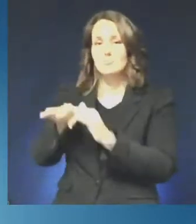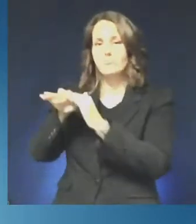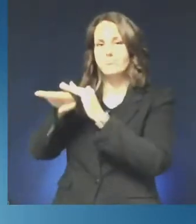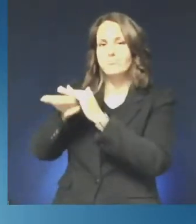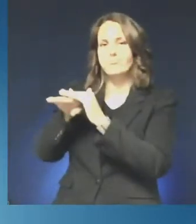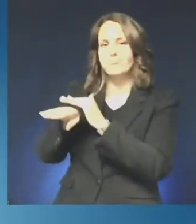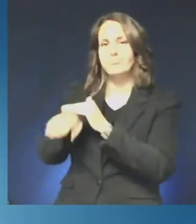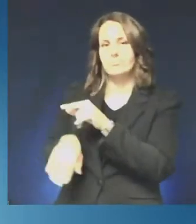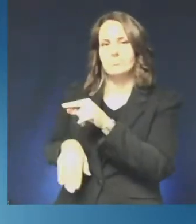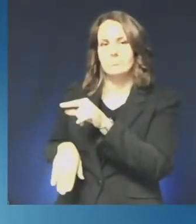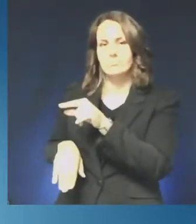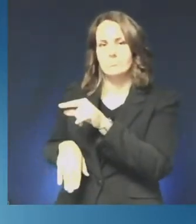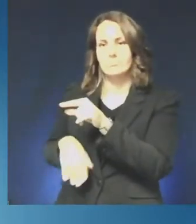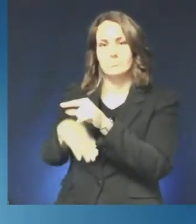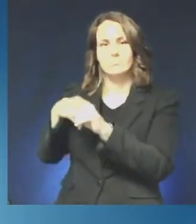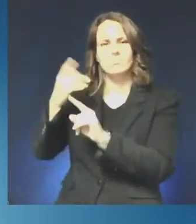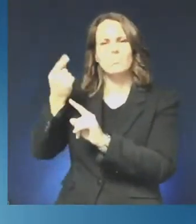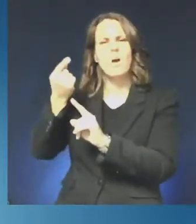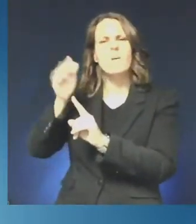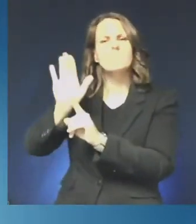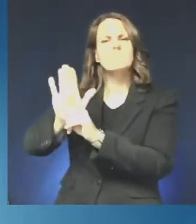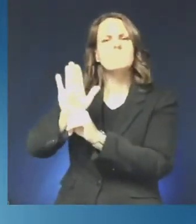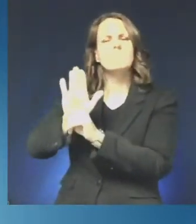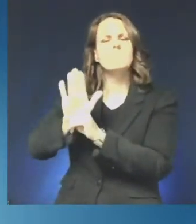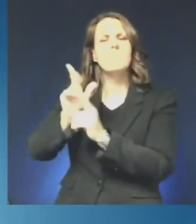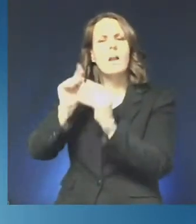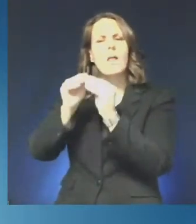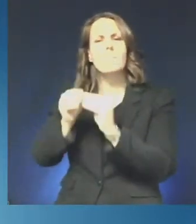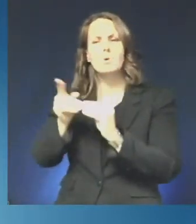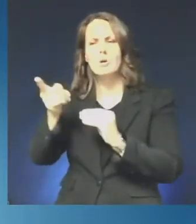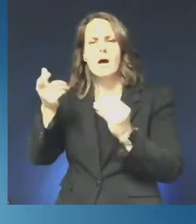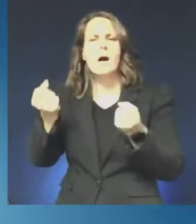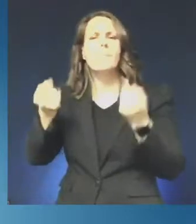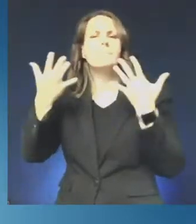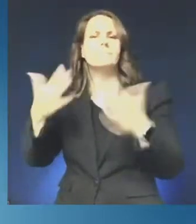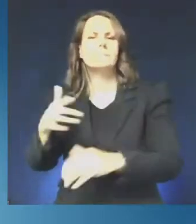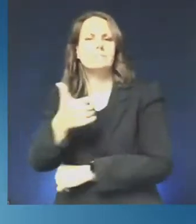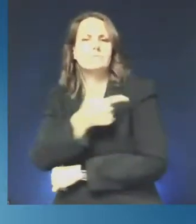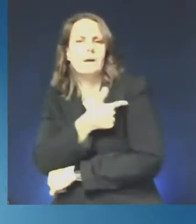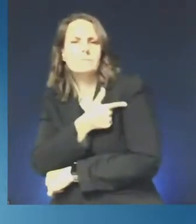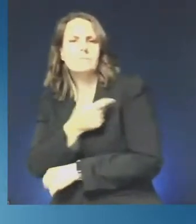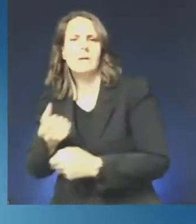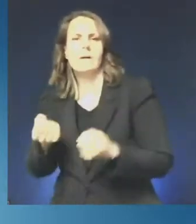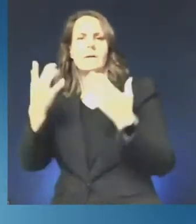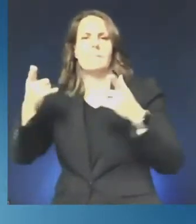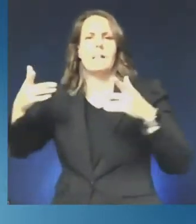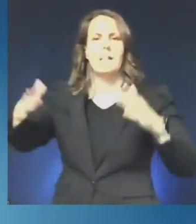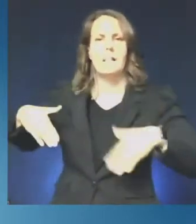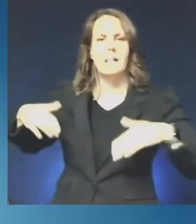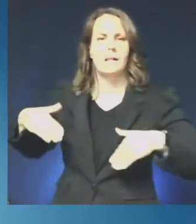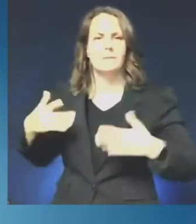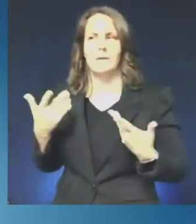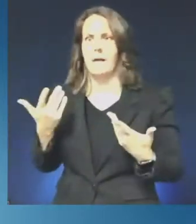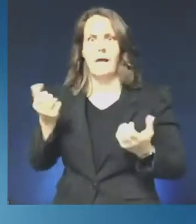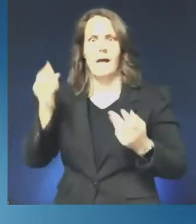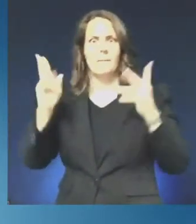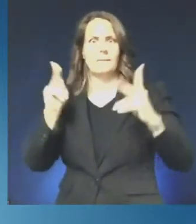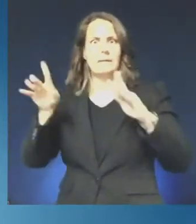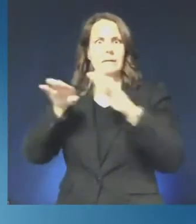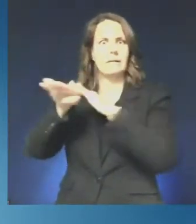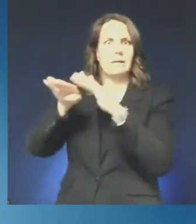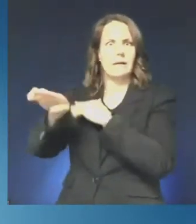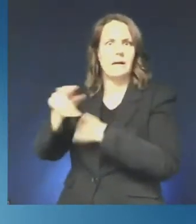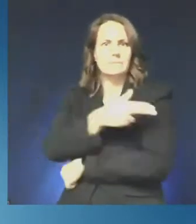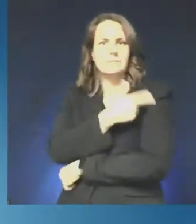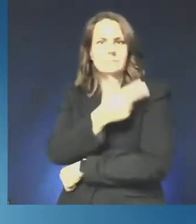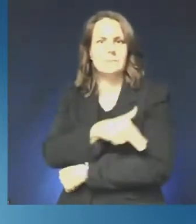However, are we seeing more of the older population, elderly per se, that were more immunocompromised towards the beginning of the pandemic, or